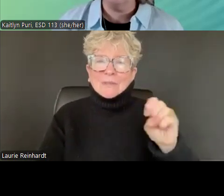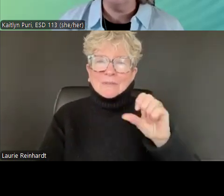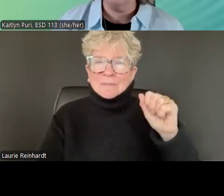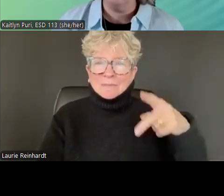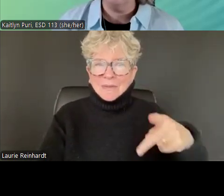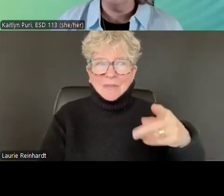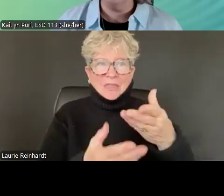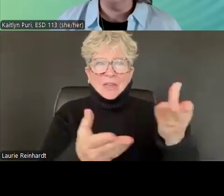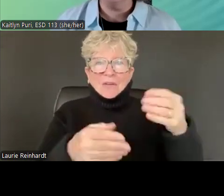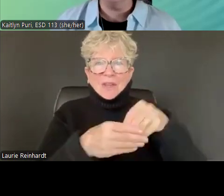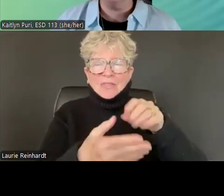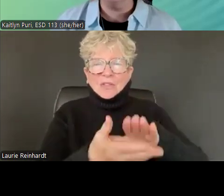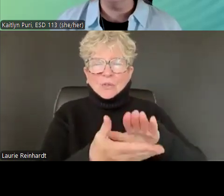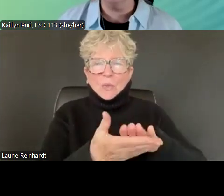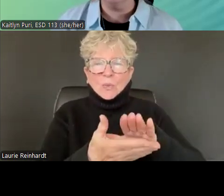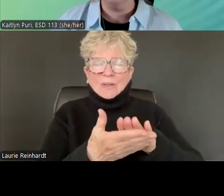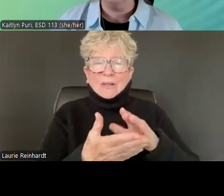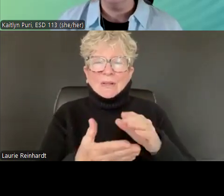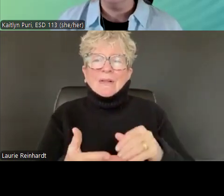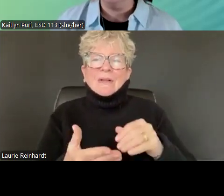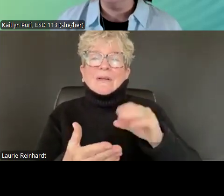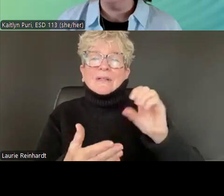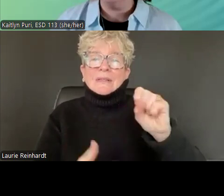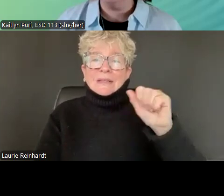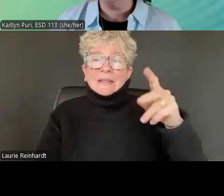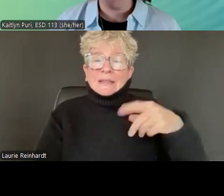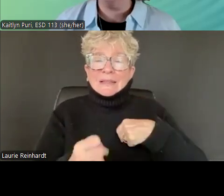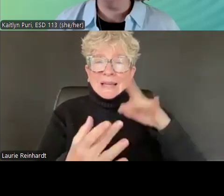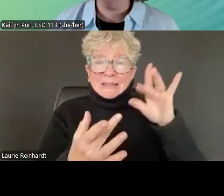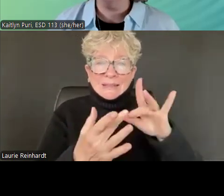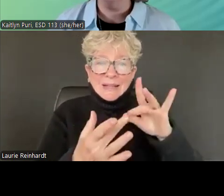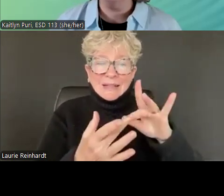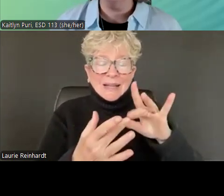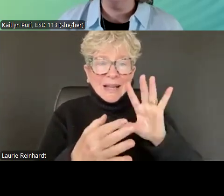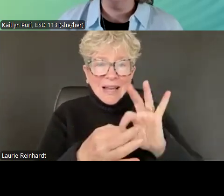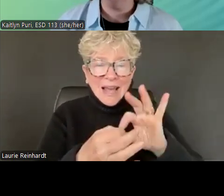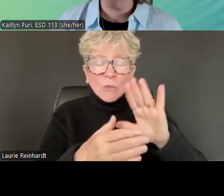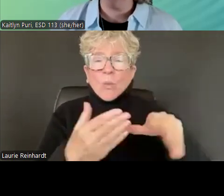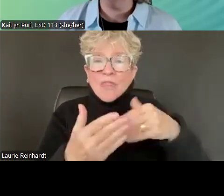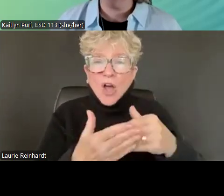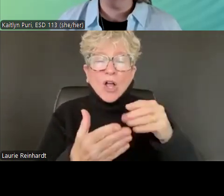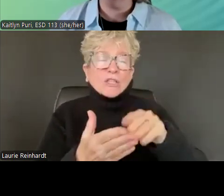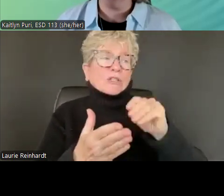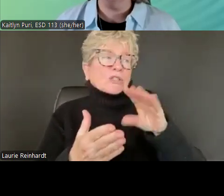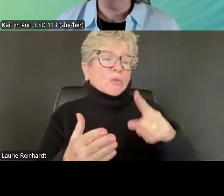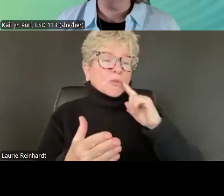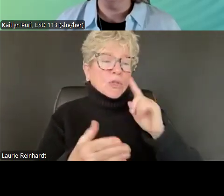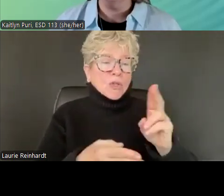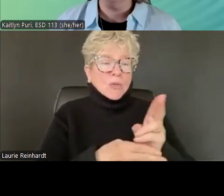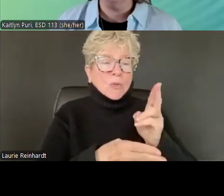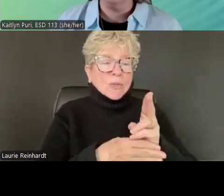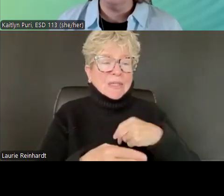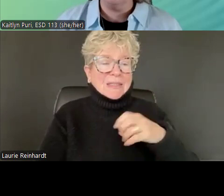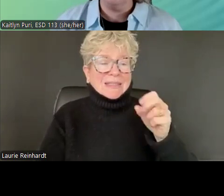school. Student assistance reaches all students through a combination of substance use prevention and mental health